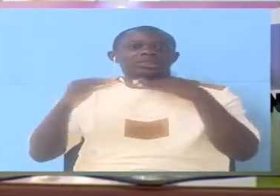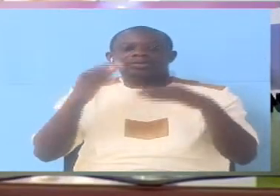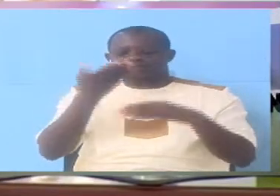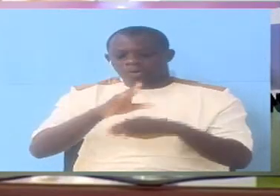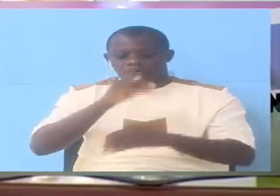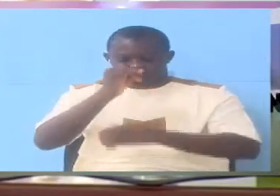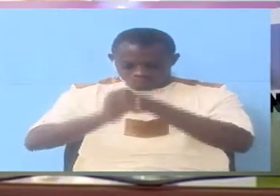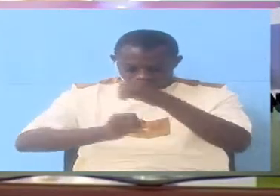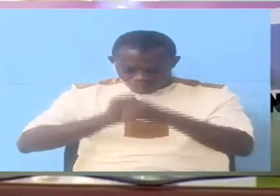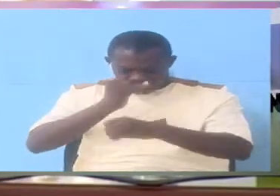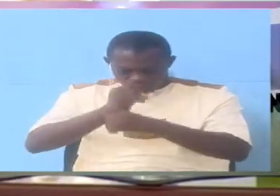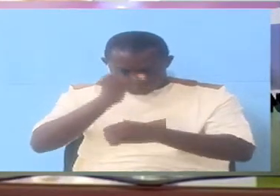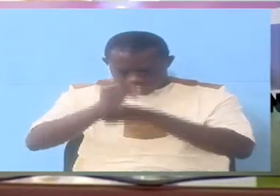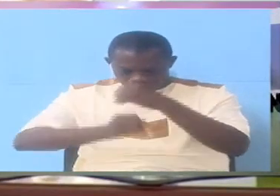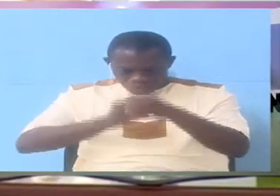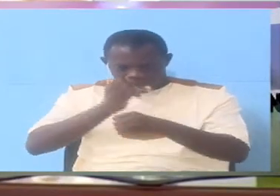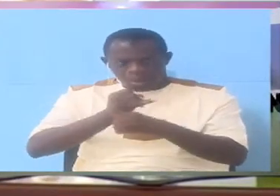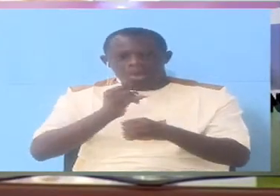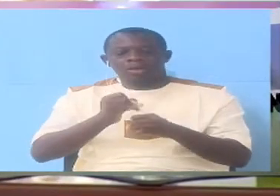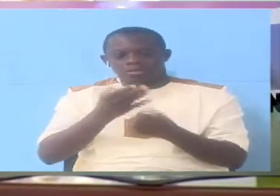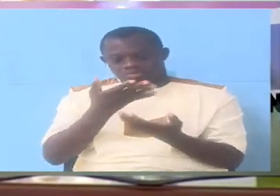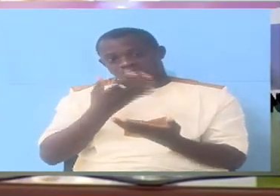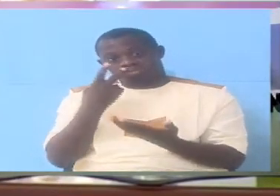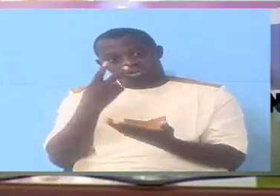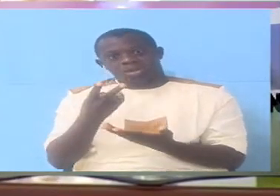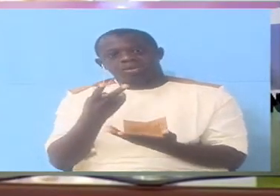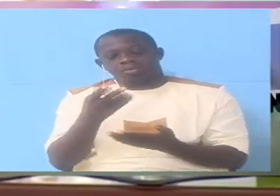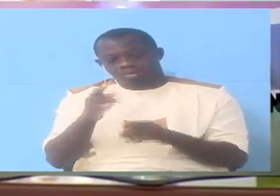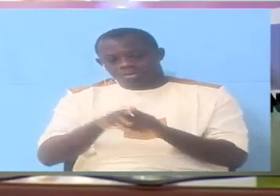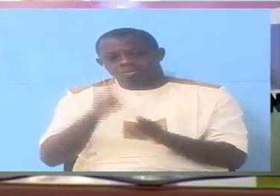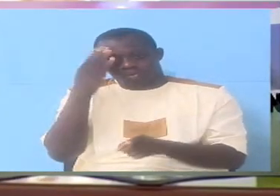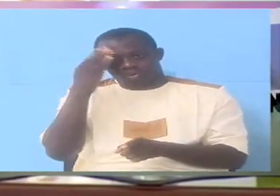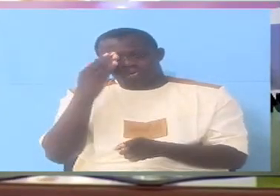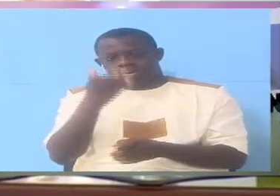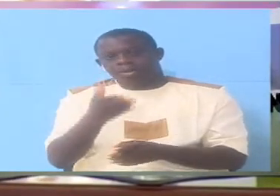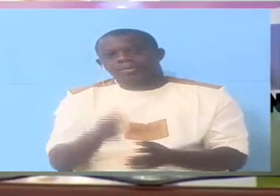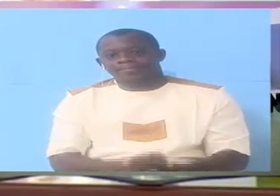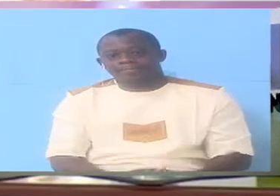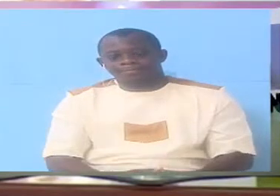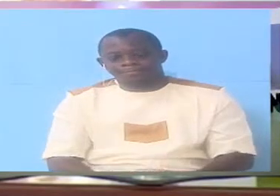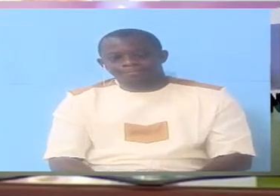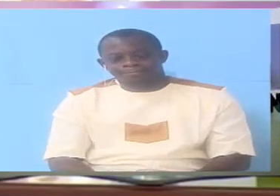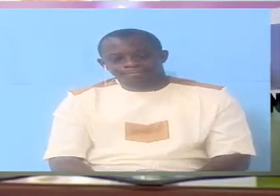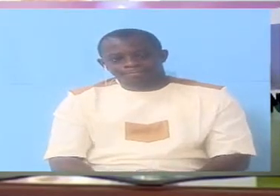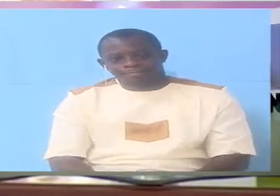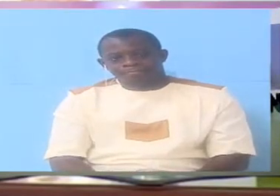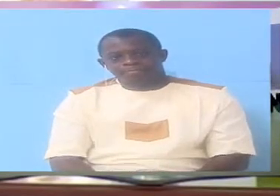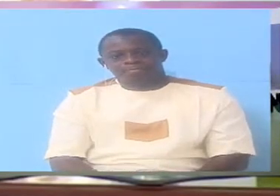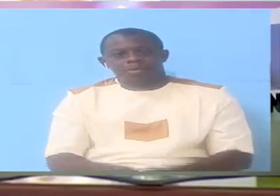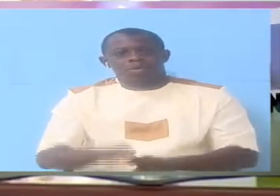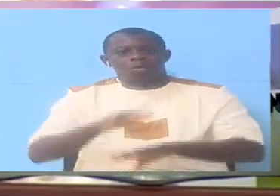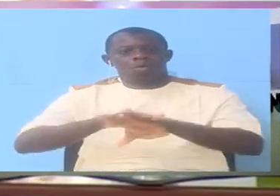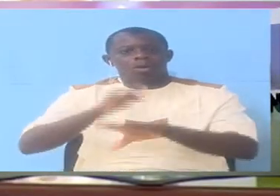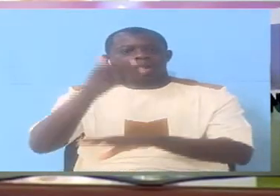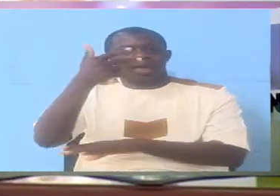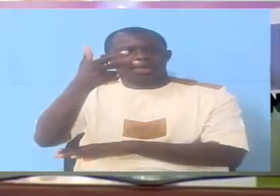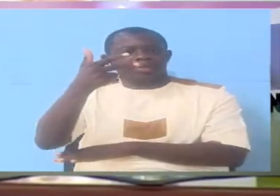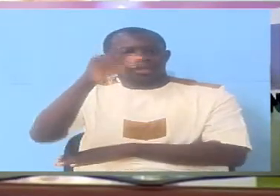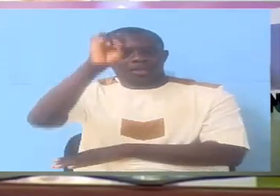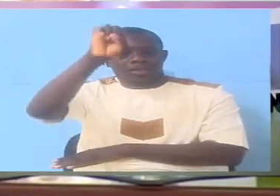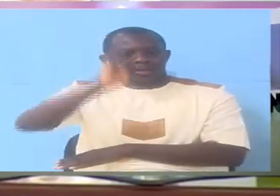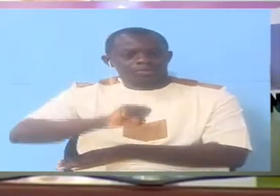nag foofa laa yëgee nag waa Ghana yi nga xam ne rey nañ leen ci internet bi laa ko doon jàngee. On the 8th of